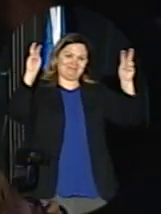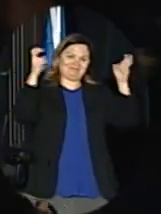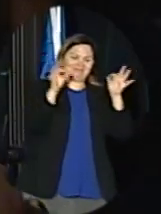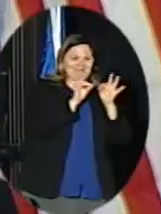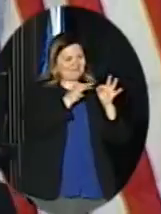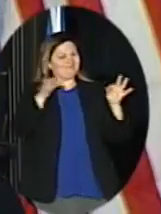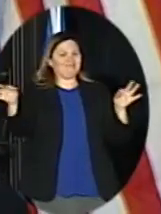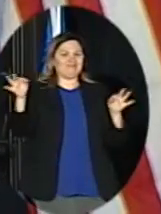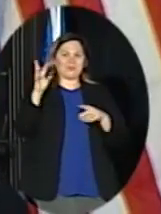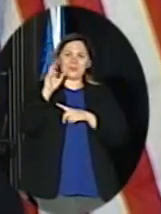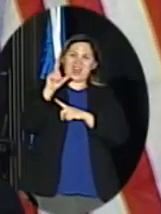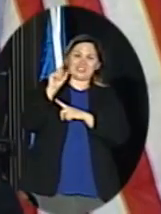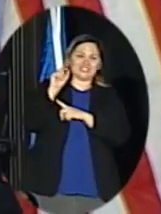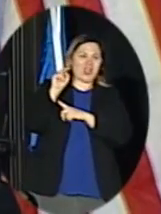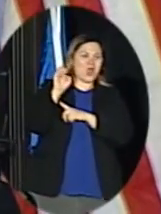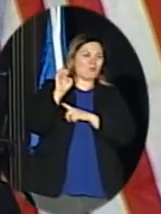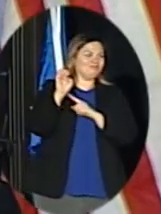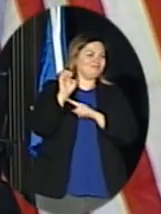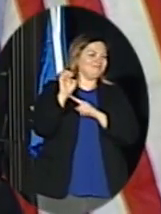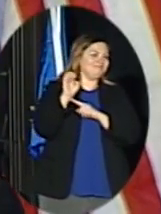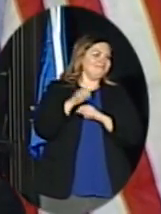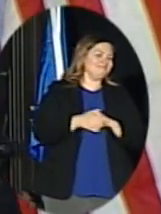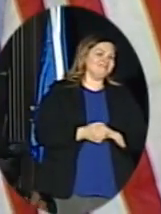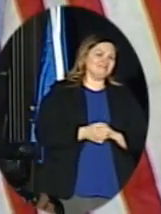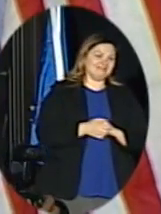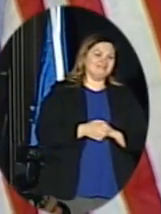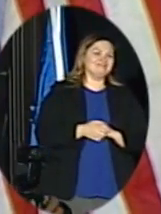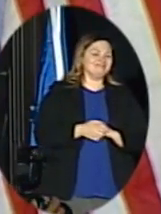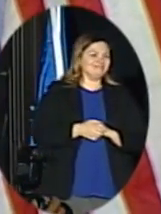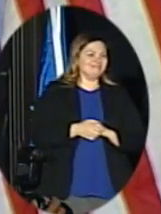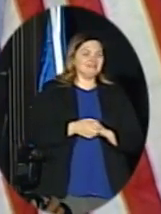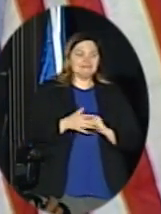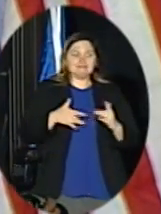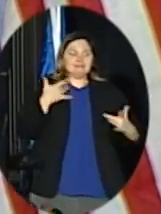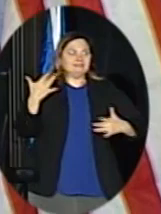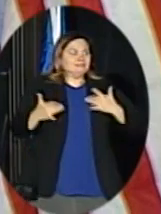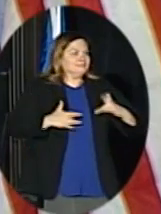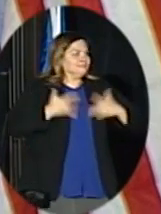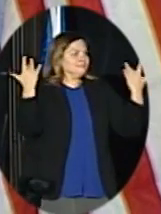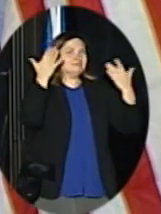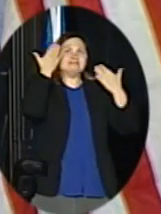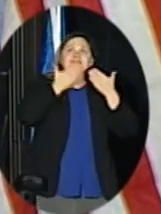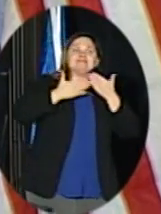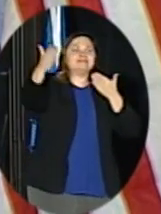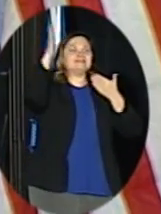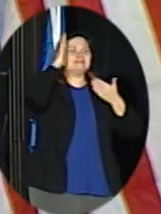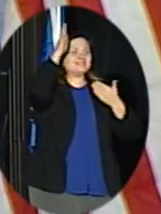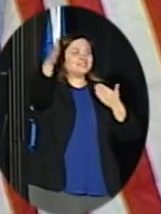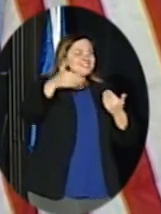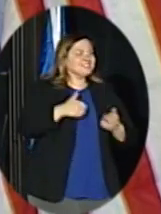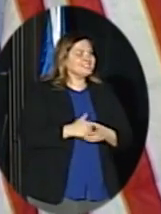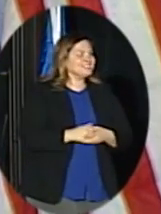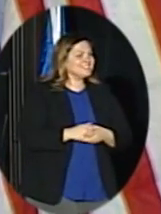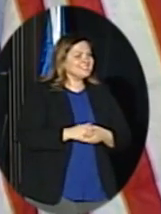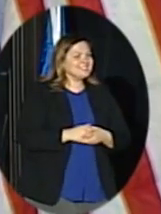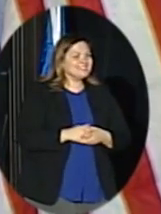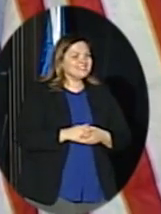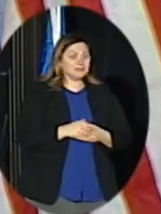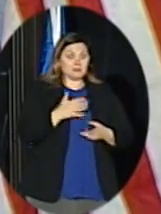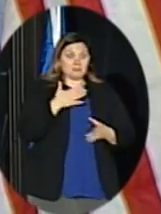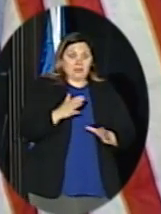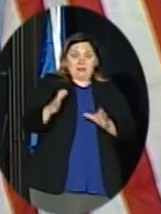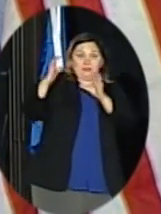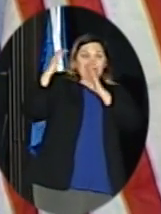So I'm excited about our future. Not just because of my new role, but because of our collective